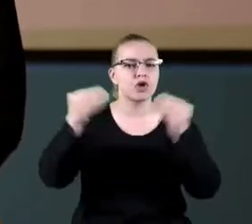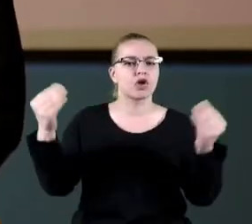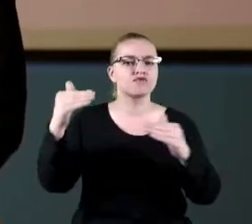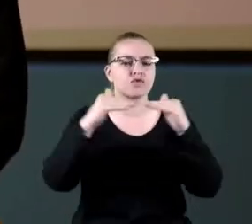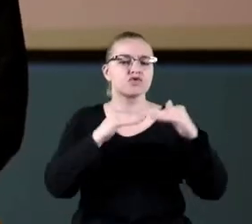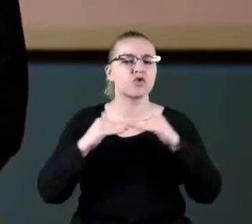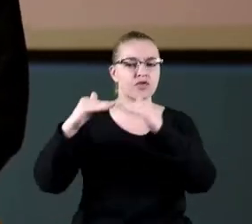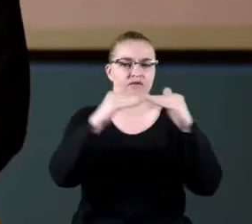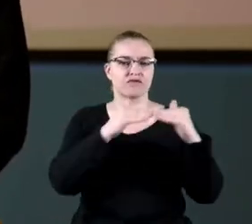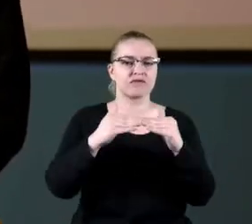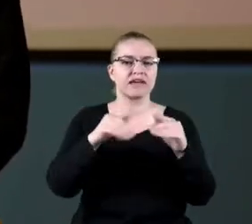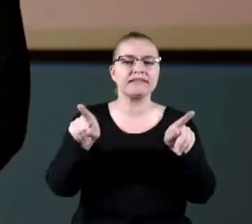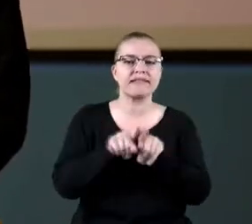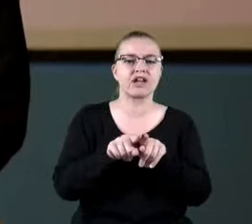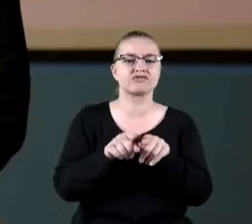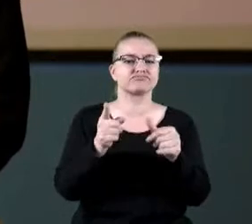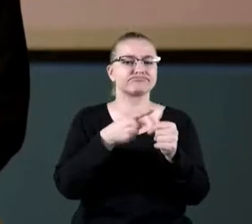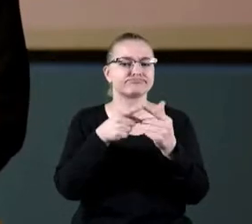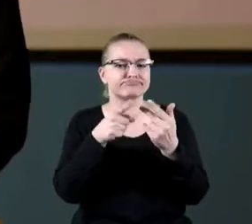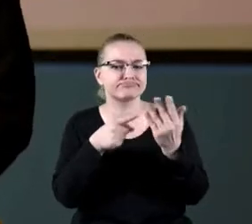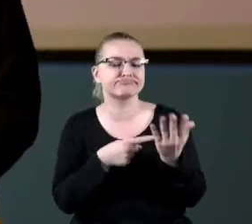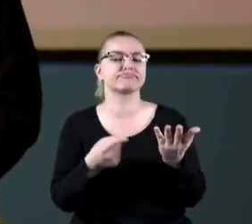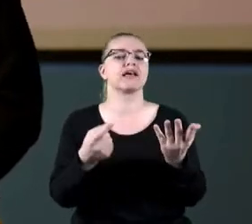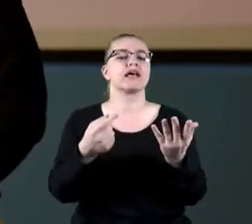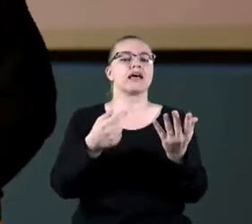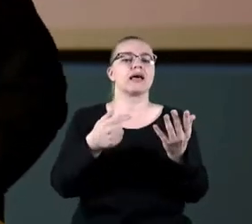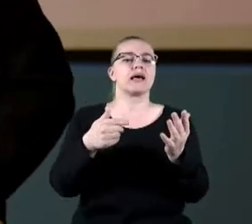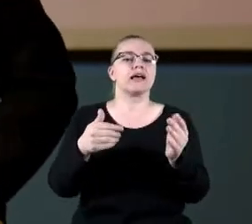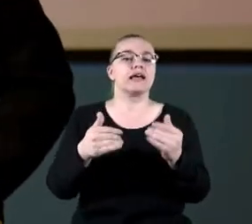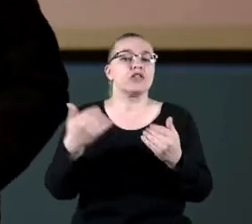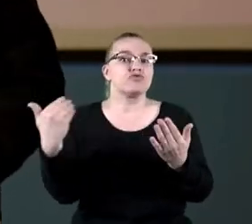into public procurement tendering procedure.